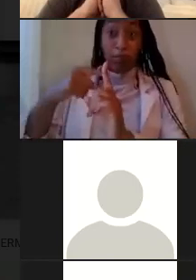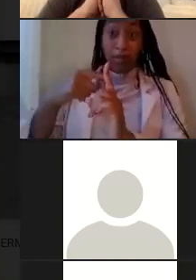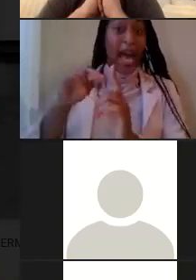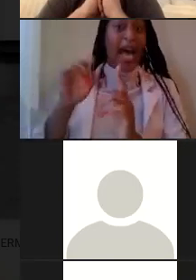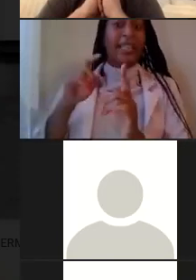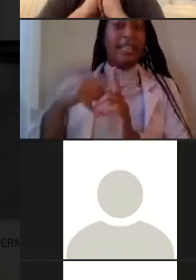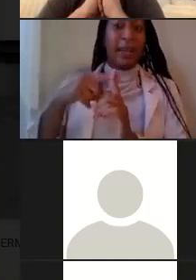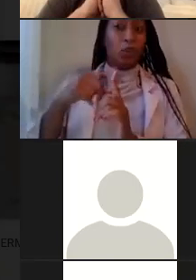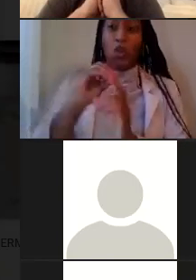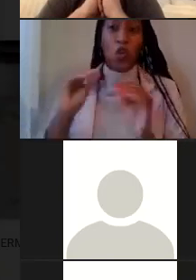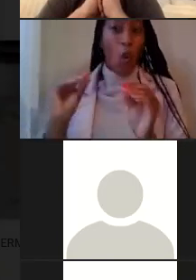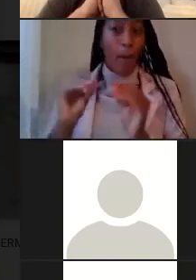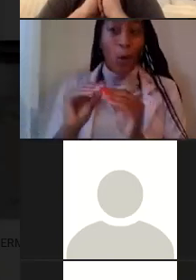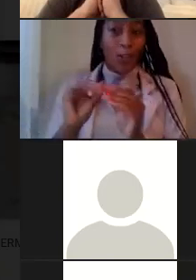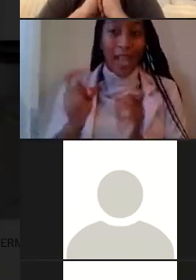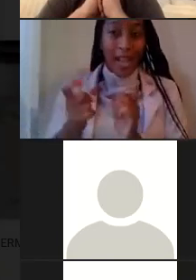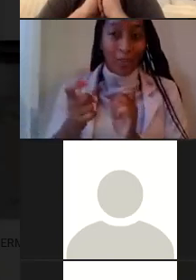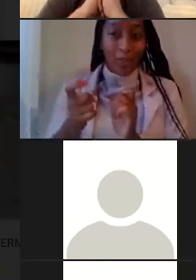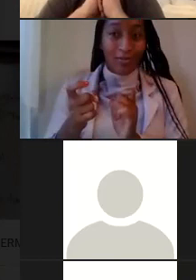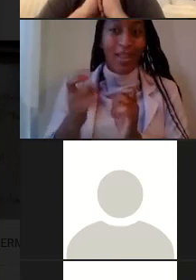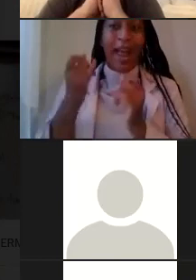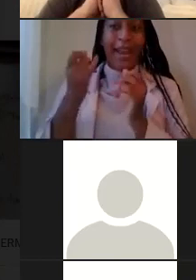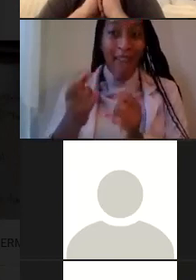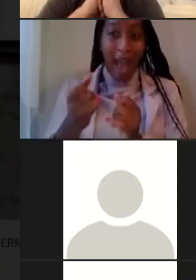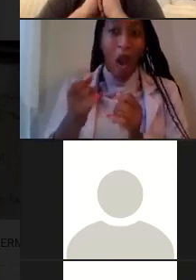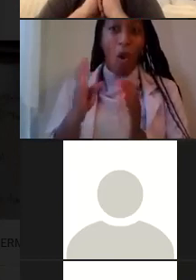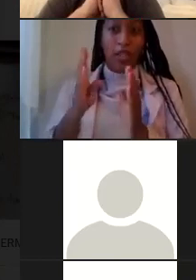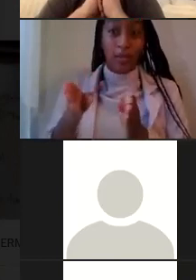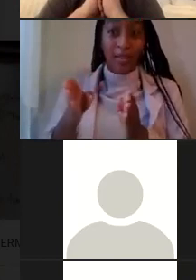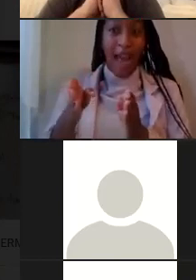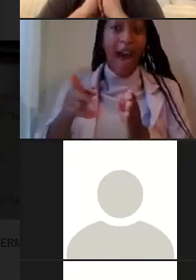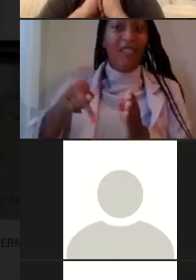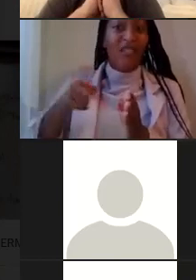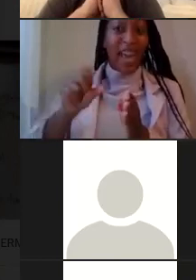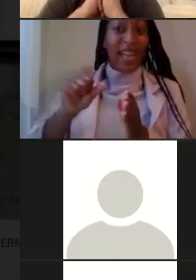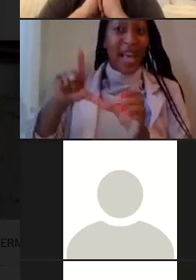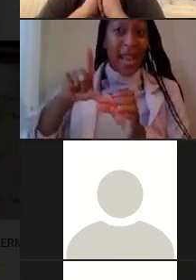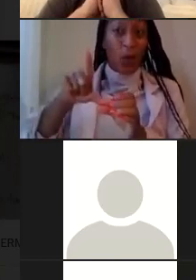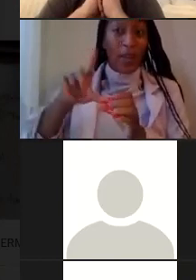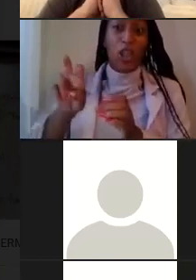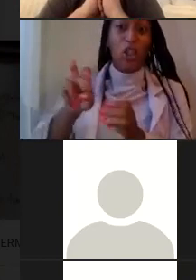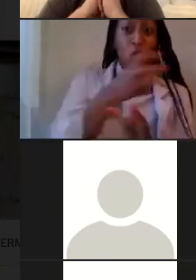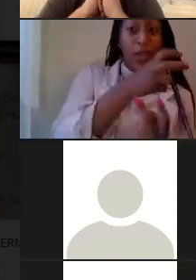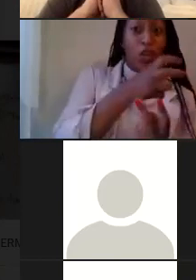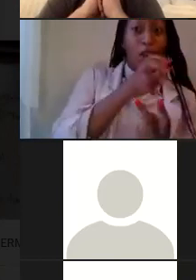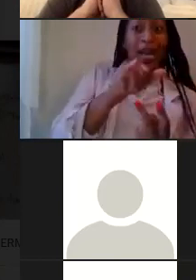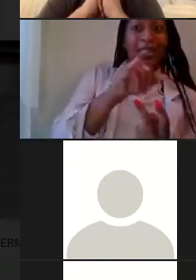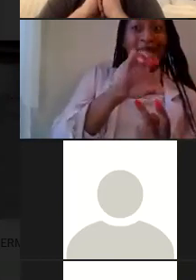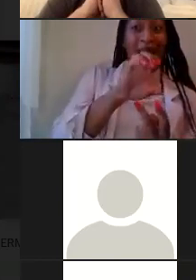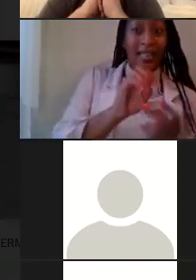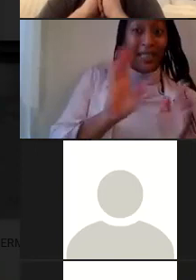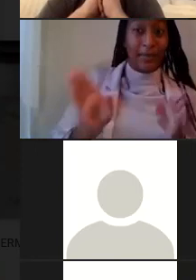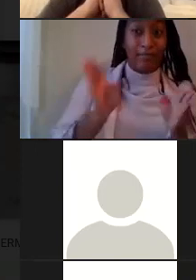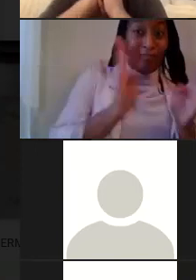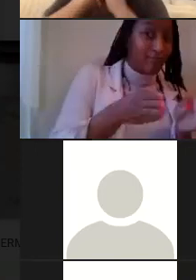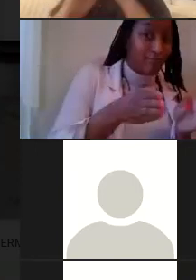now the mass is 1 kilogram again, and they gave me LF. Why do I need LF?